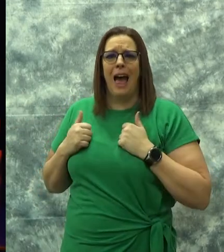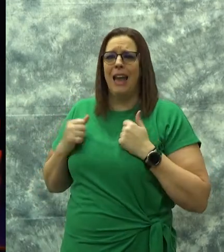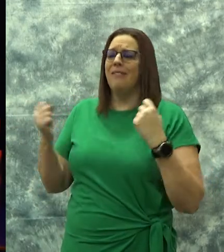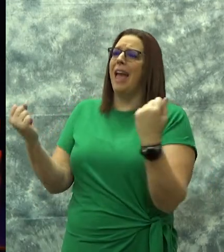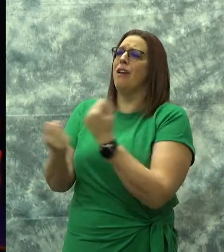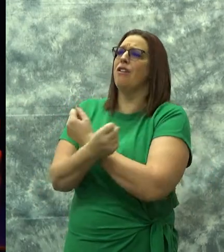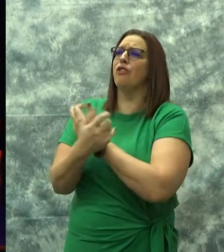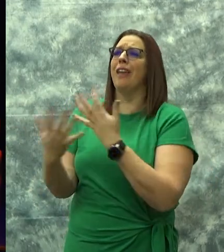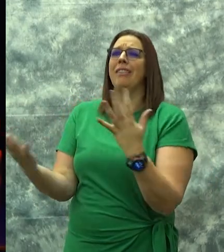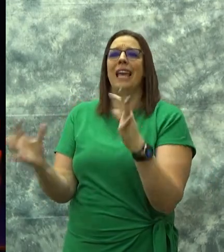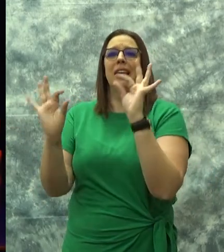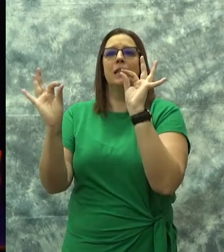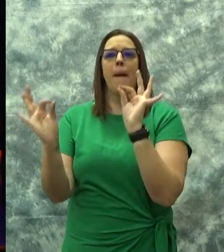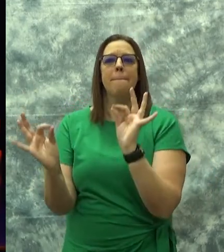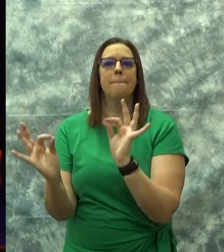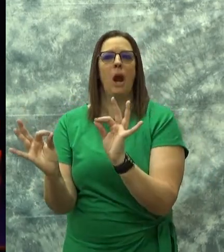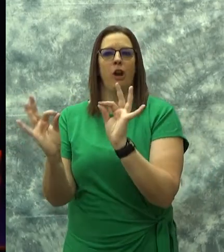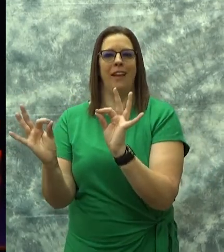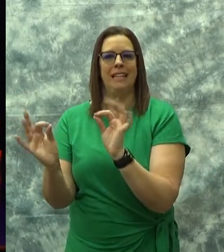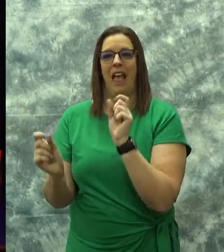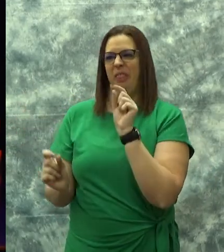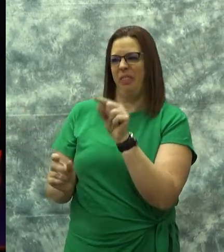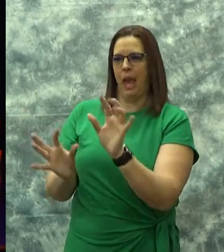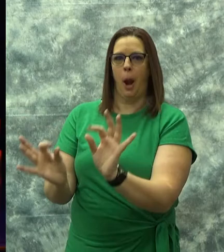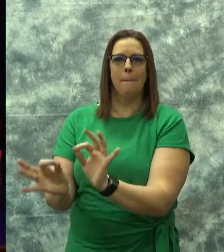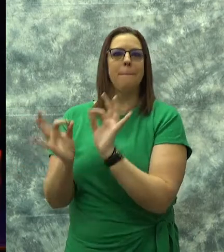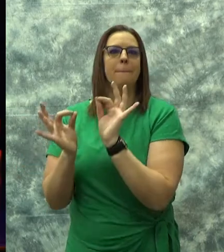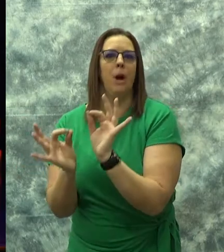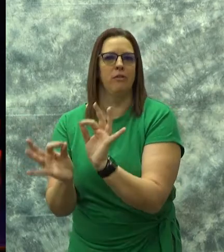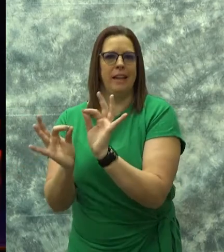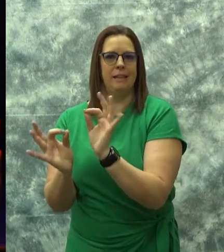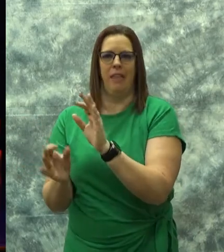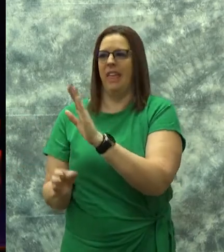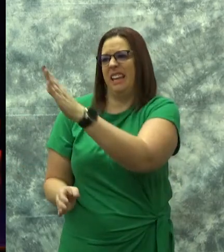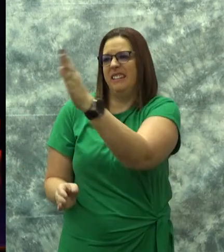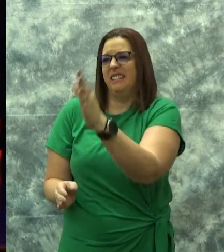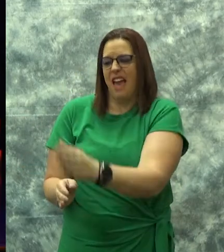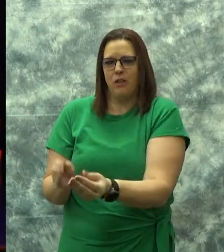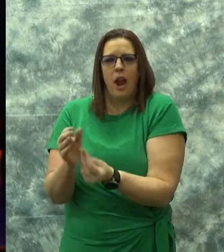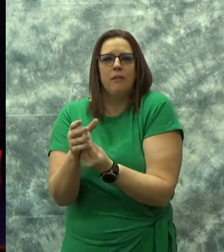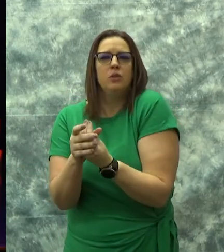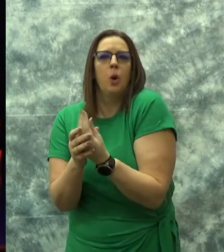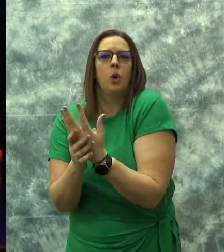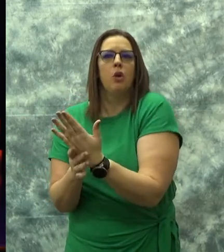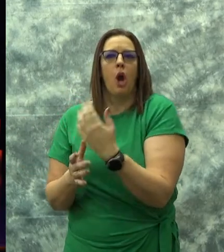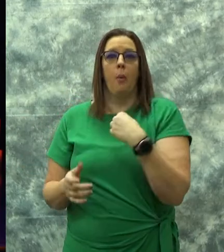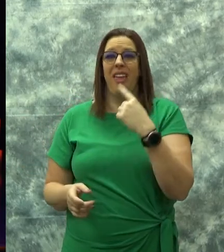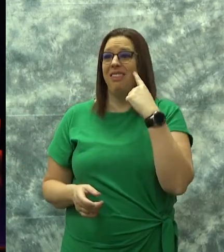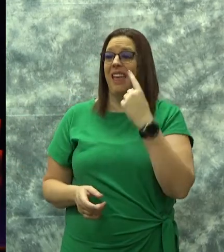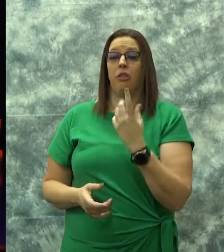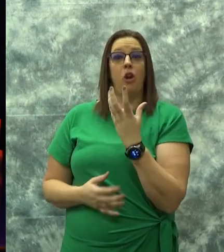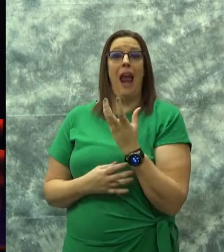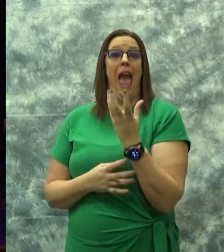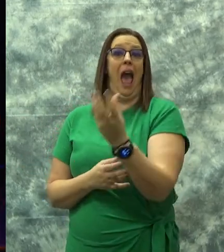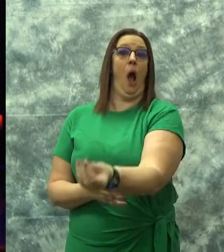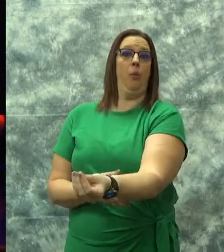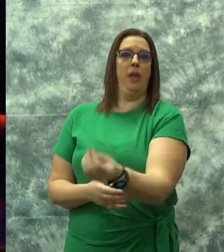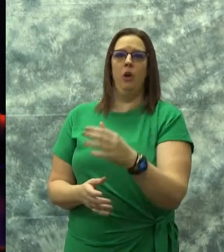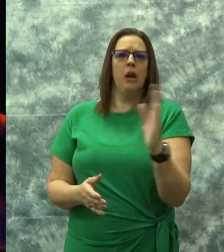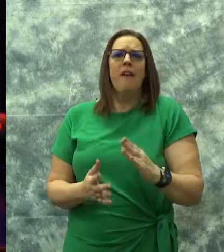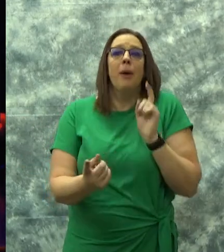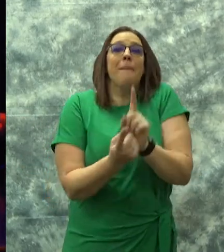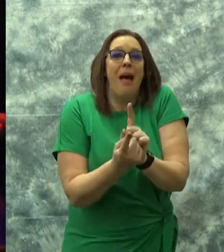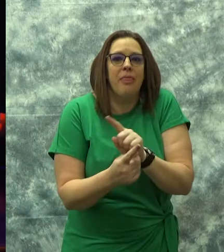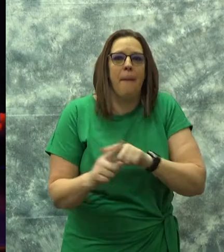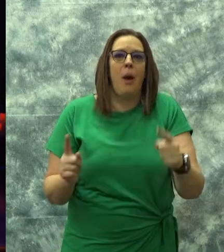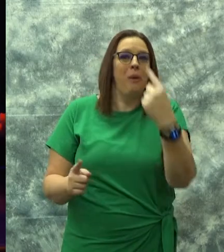life where everything is perfect and they're perfect and they never have to grow and we think they're out there. We've never met a single